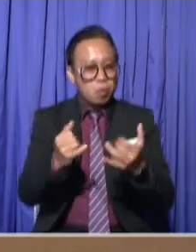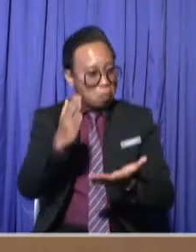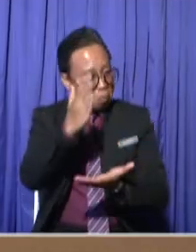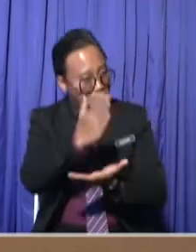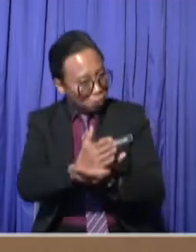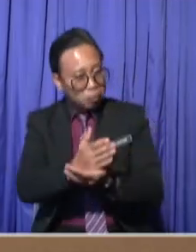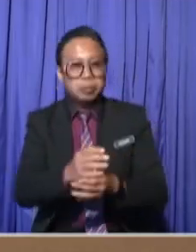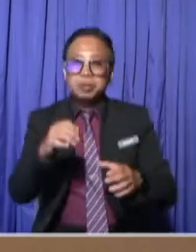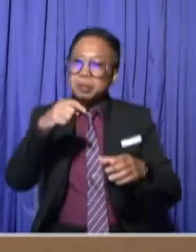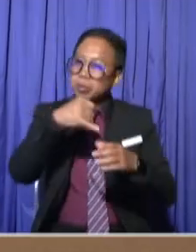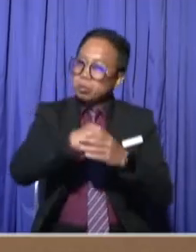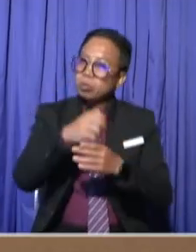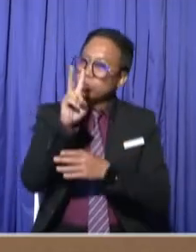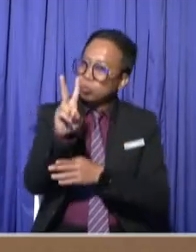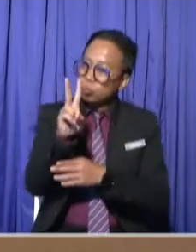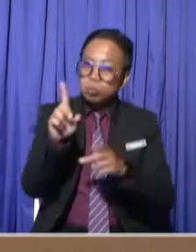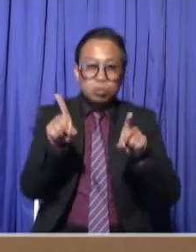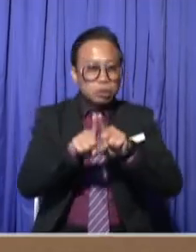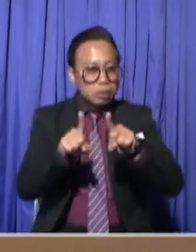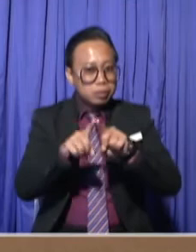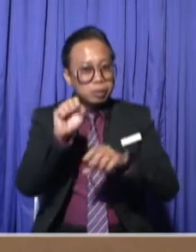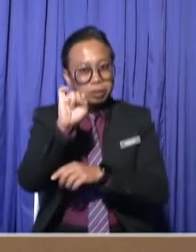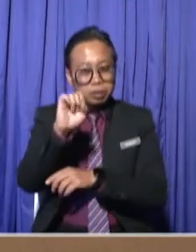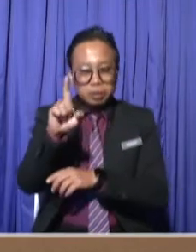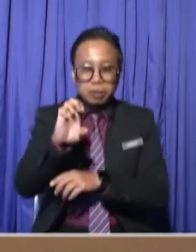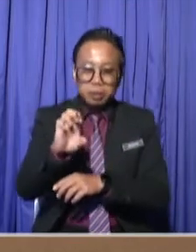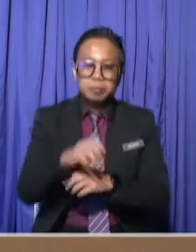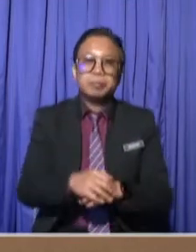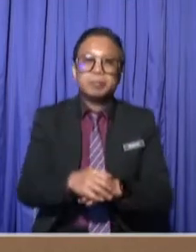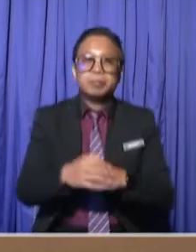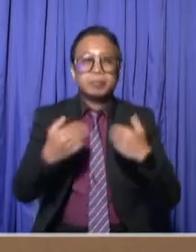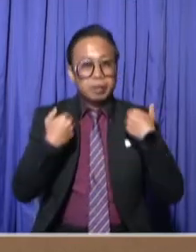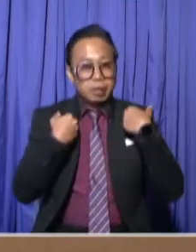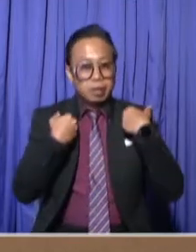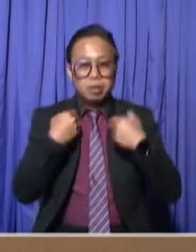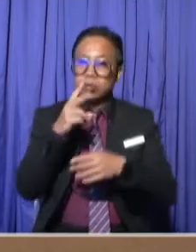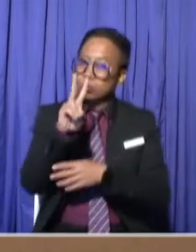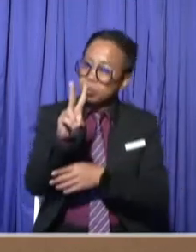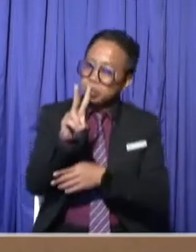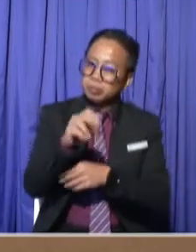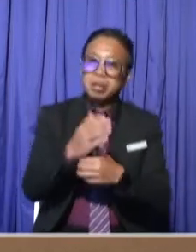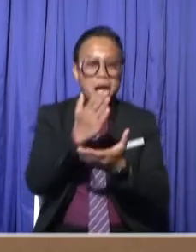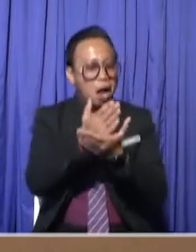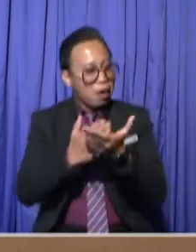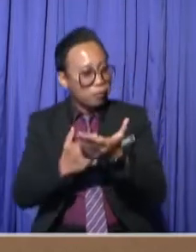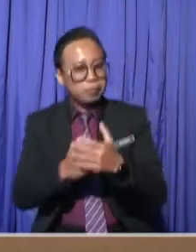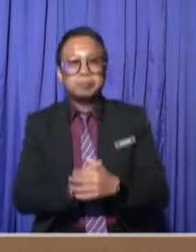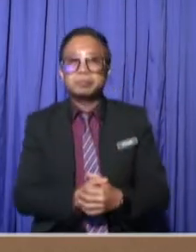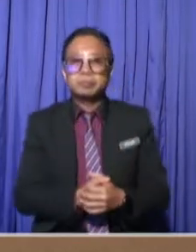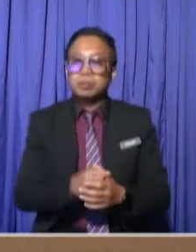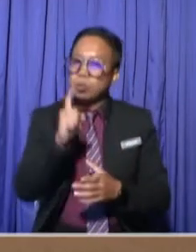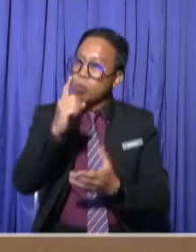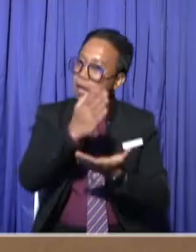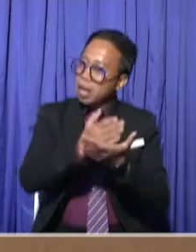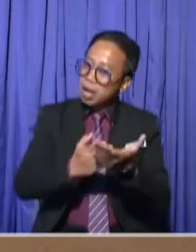it into 2 equal sizes. We have 2 halves of the cake. 1 half of the